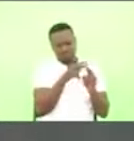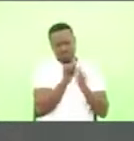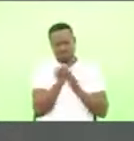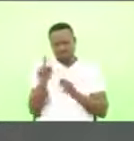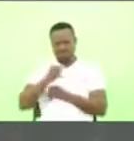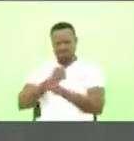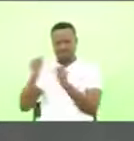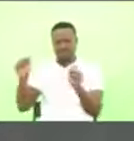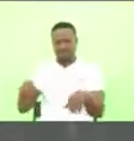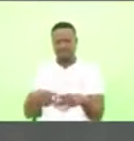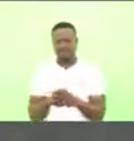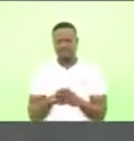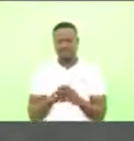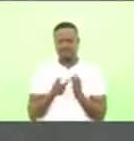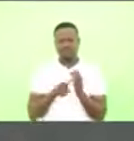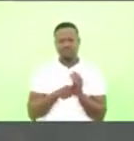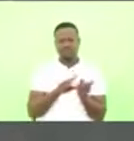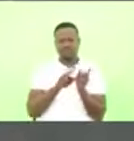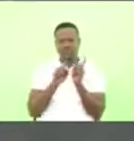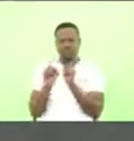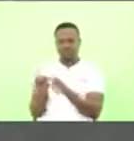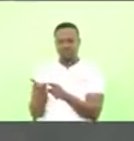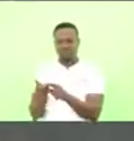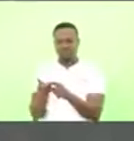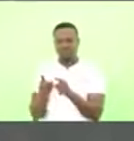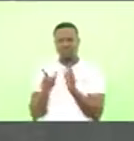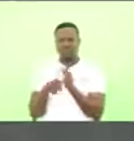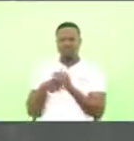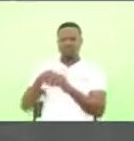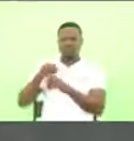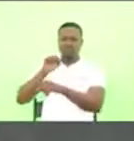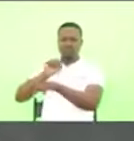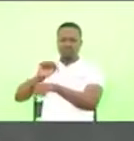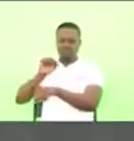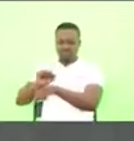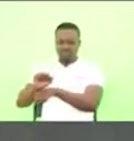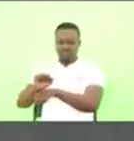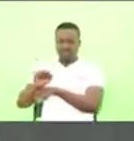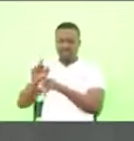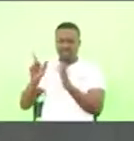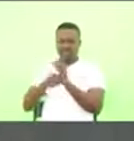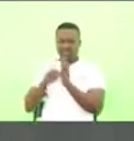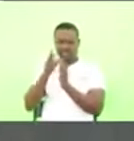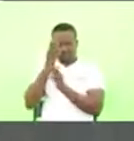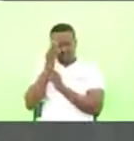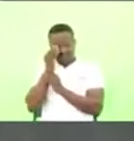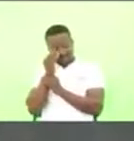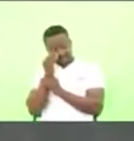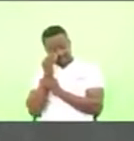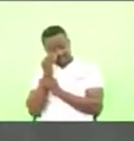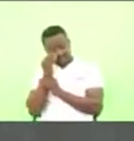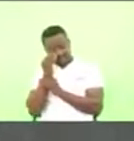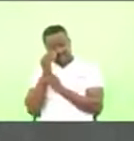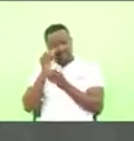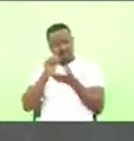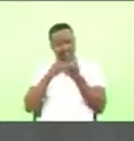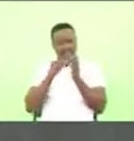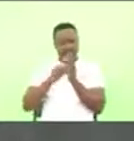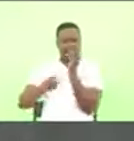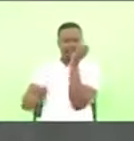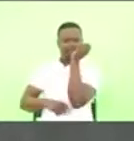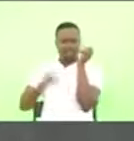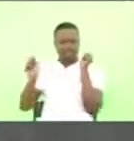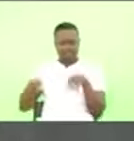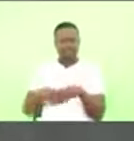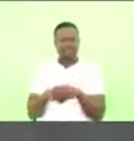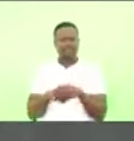on duty was punishable by death according to the Roman law. So the